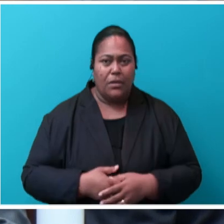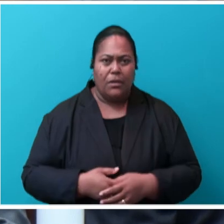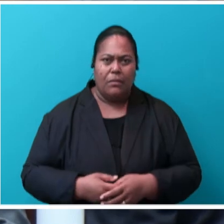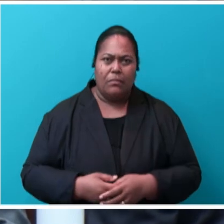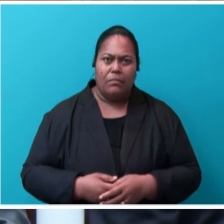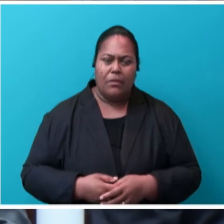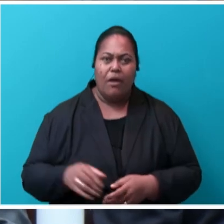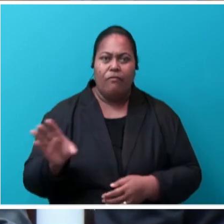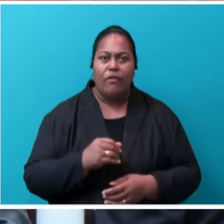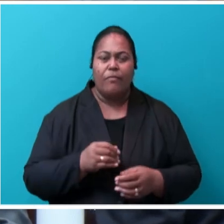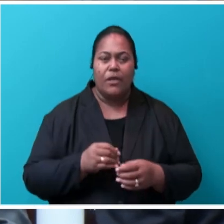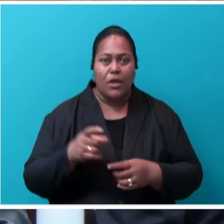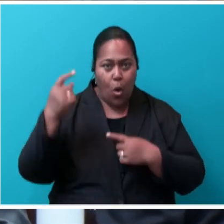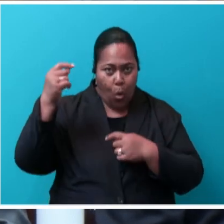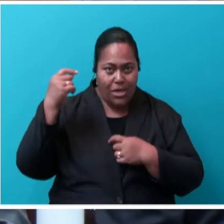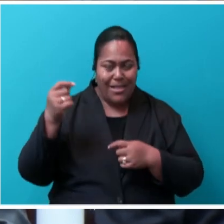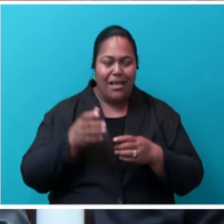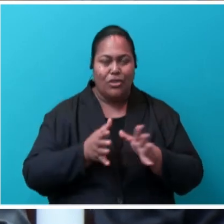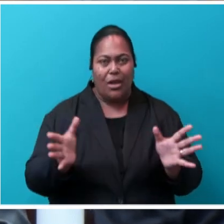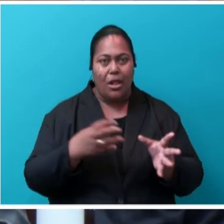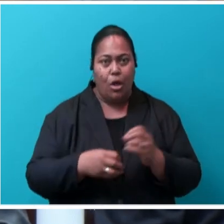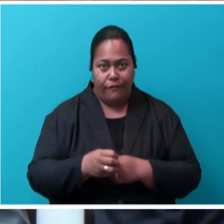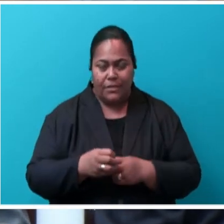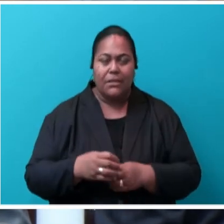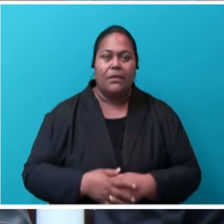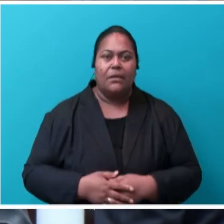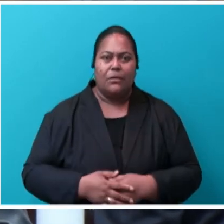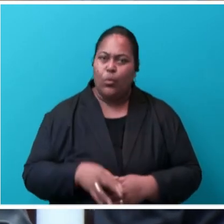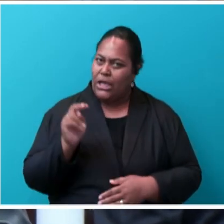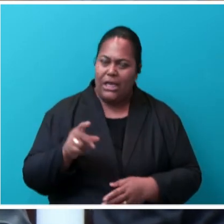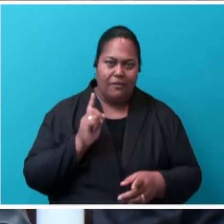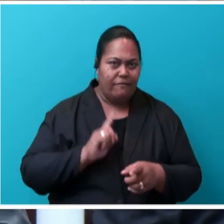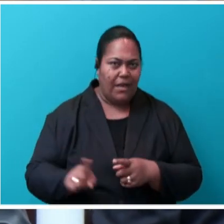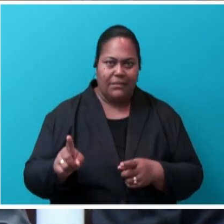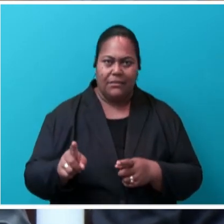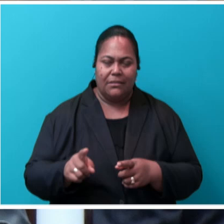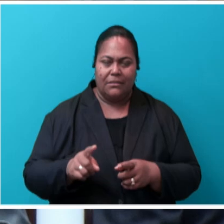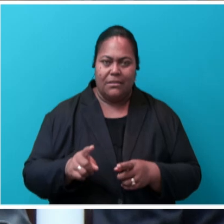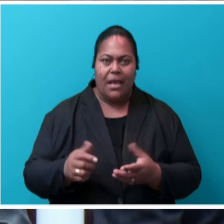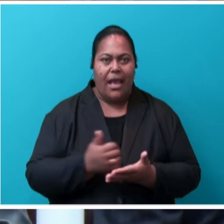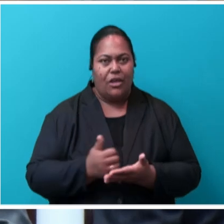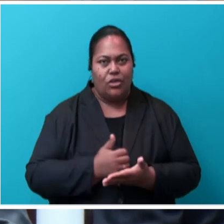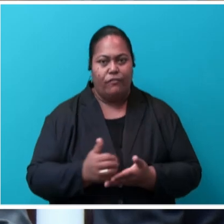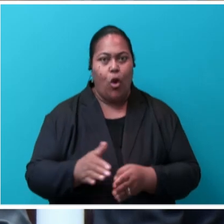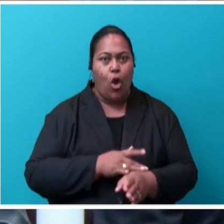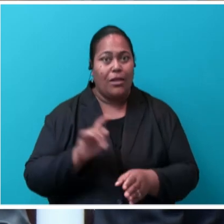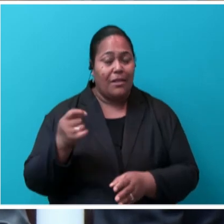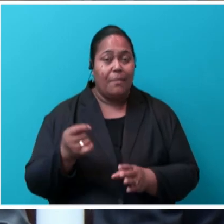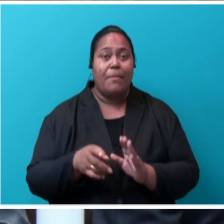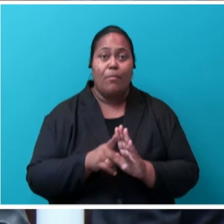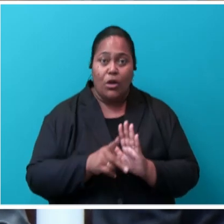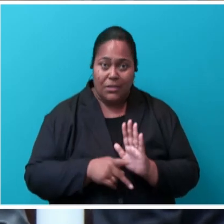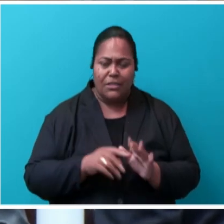of the Auditor-General. An approach combines immediate corrective actions with long-term reforms to ensure that the councils